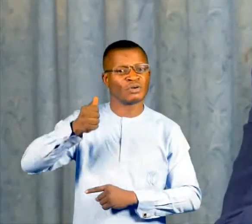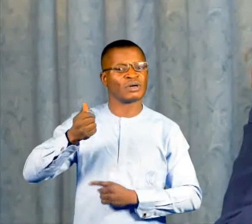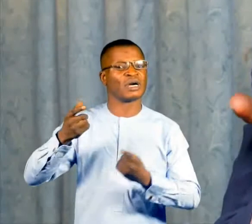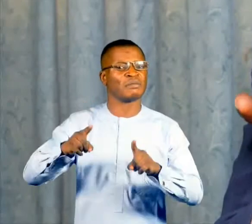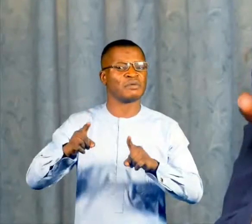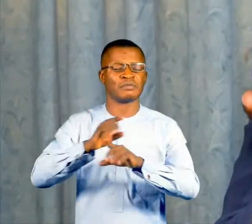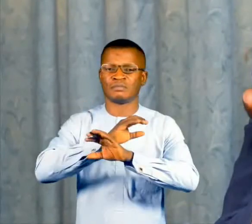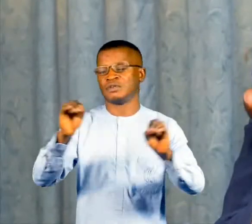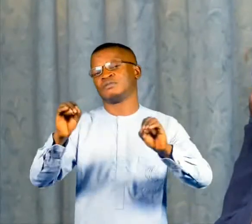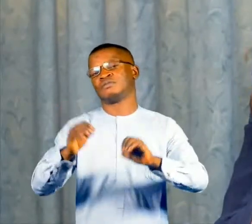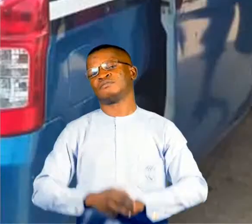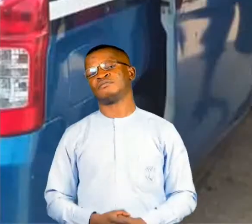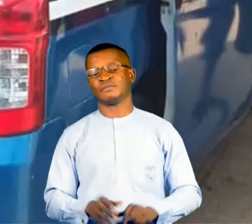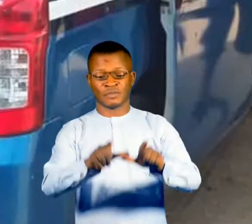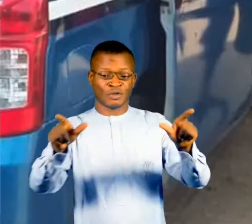be no tomorrow.